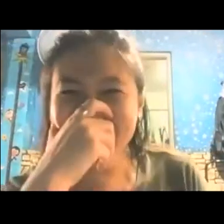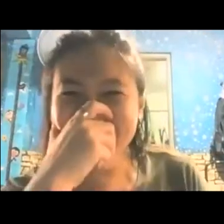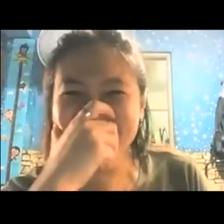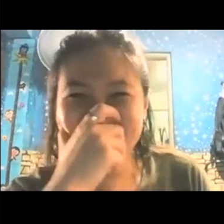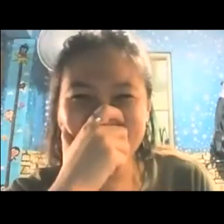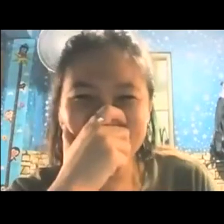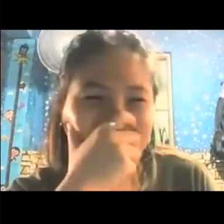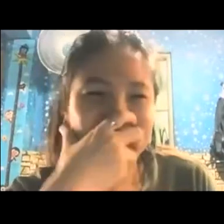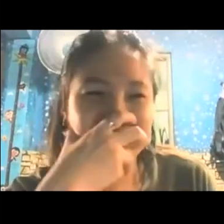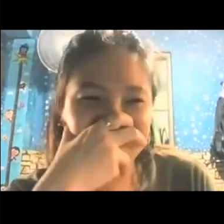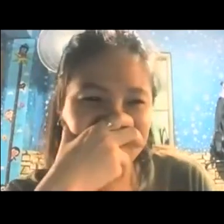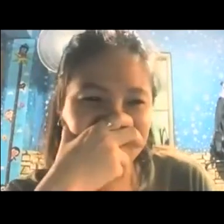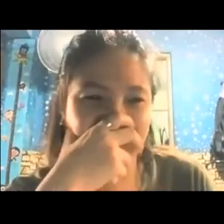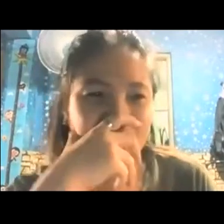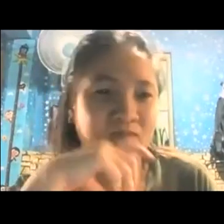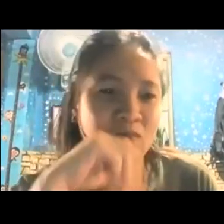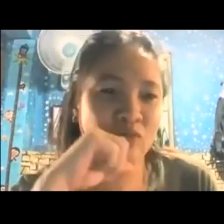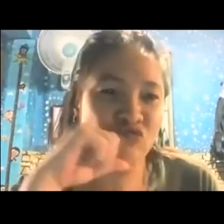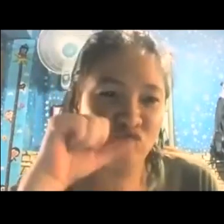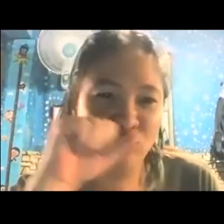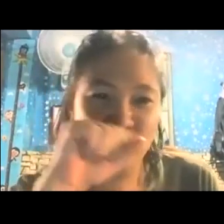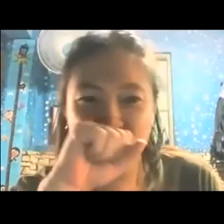Okay, it can be used outside.